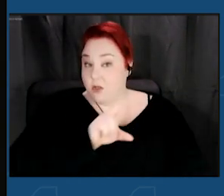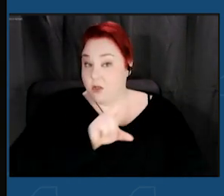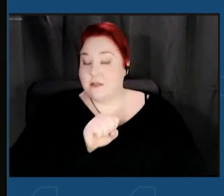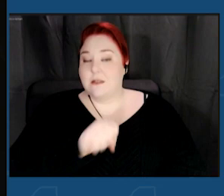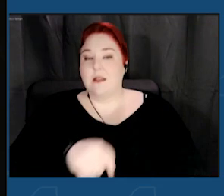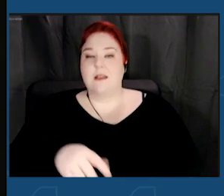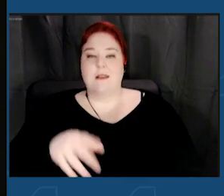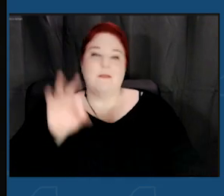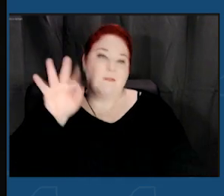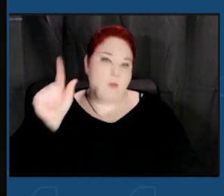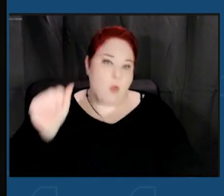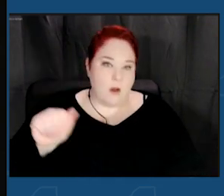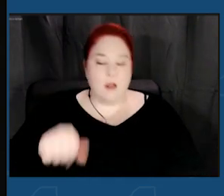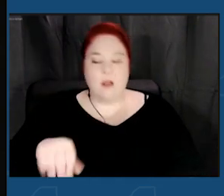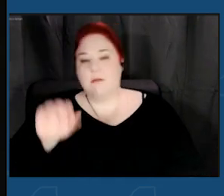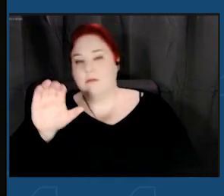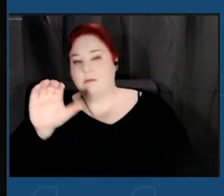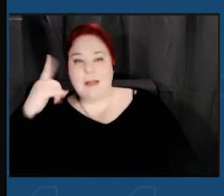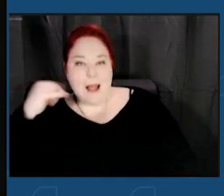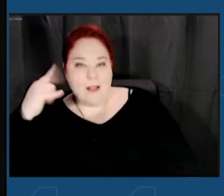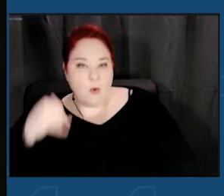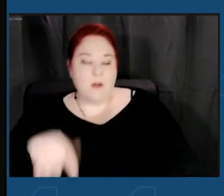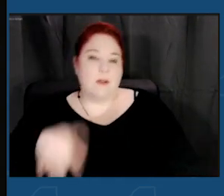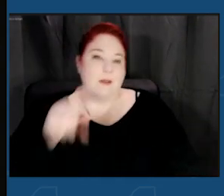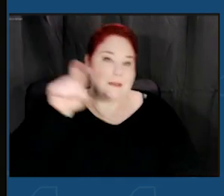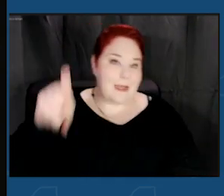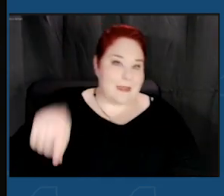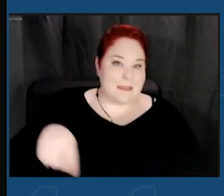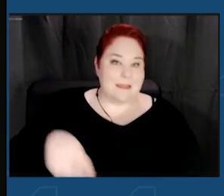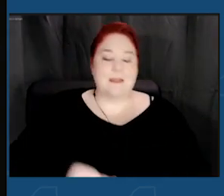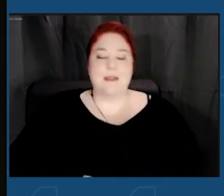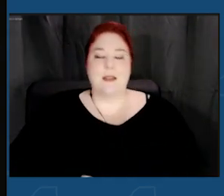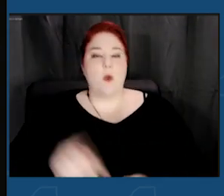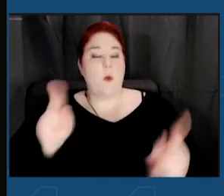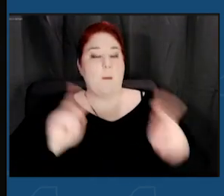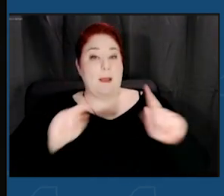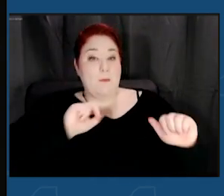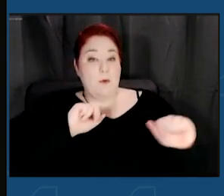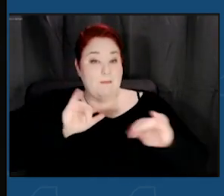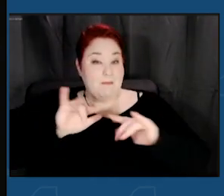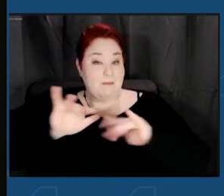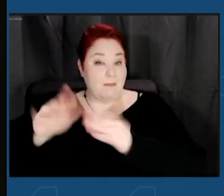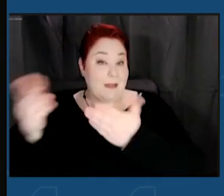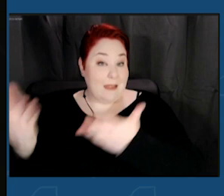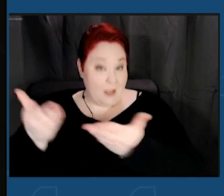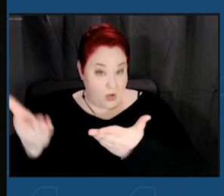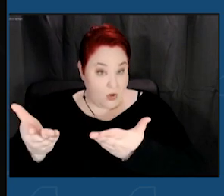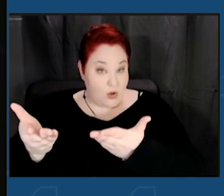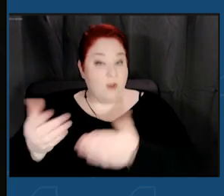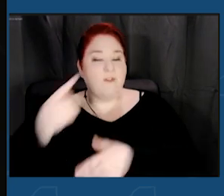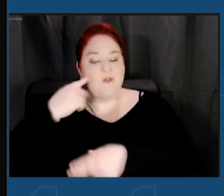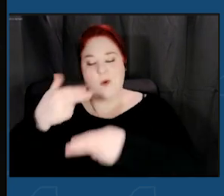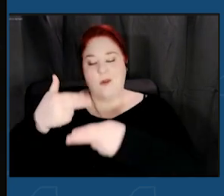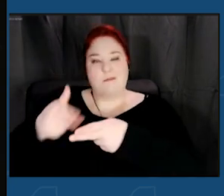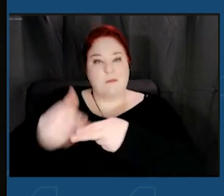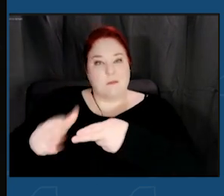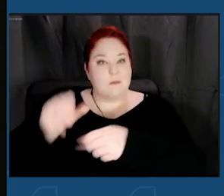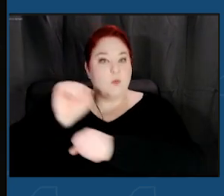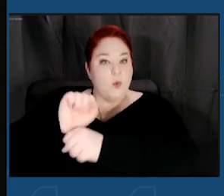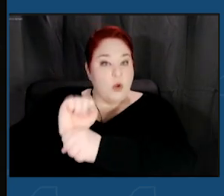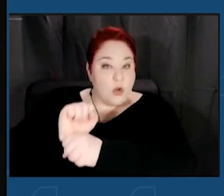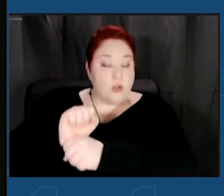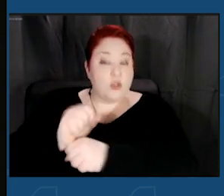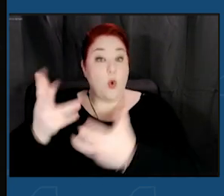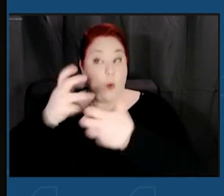Florida, California, Texas, when people come here, our seasonal workers, or people want to go into this profession